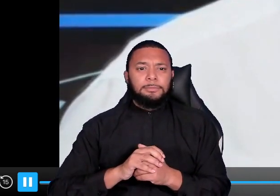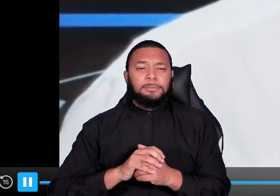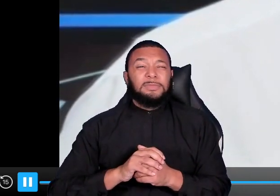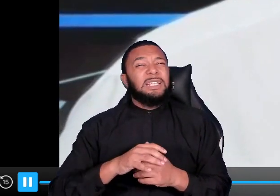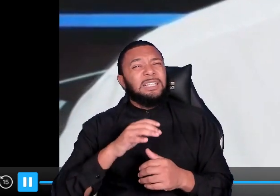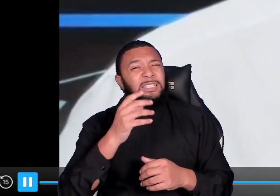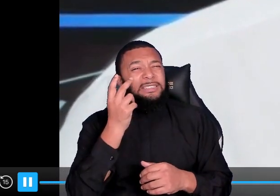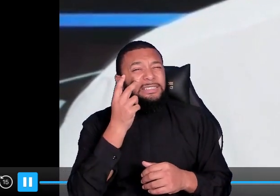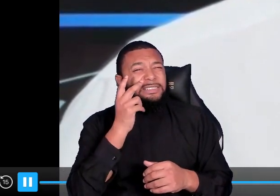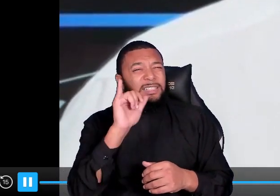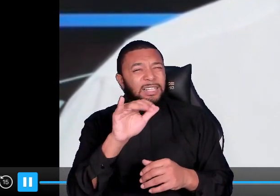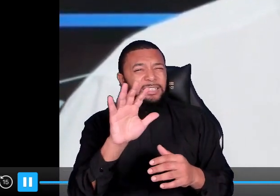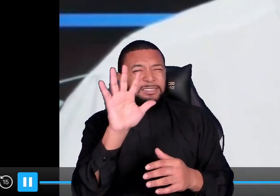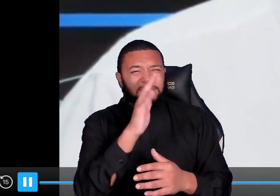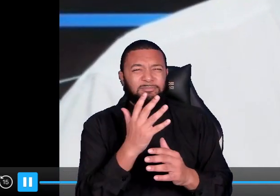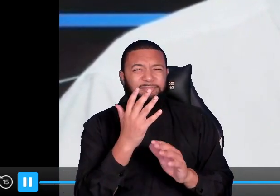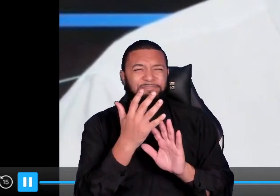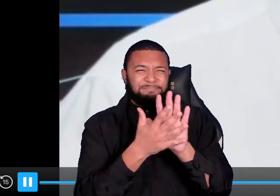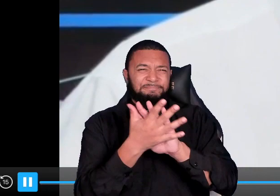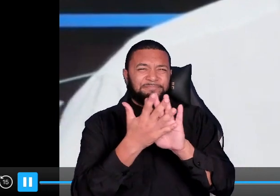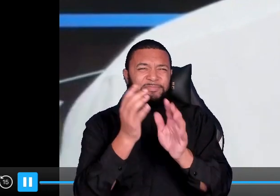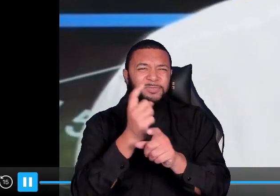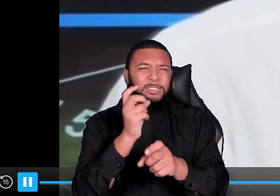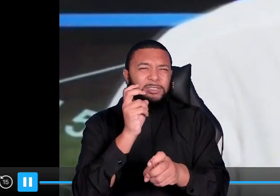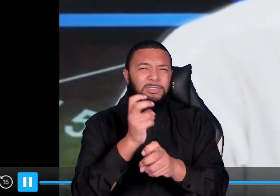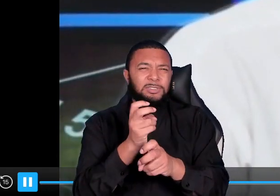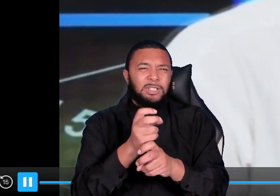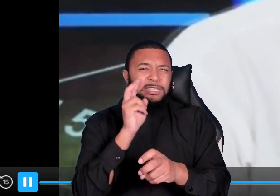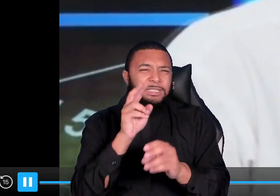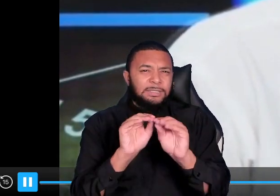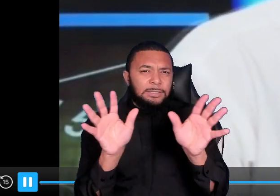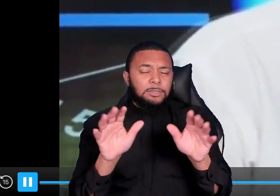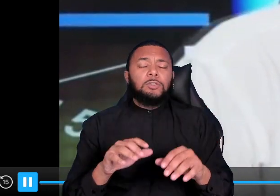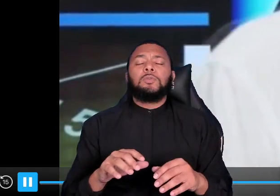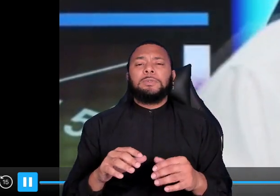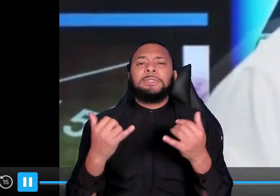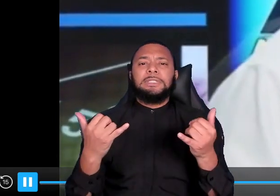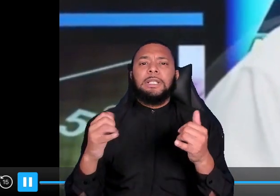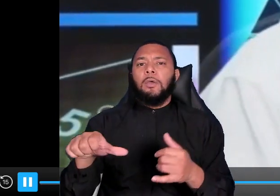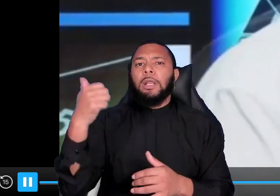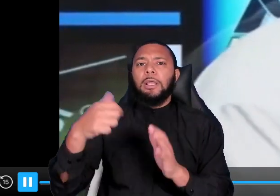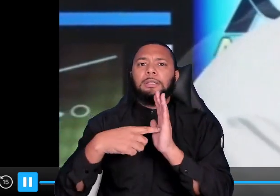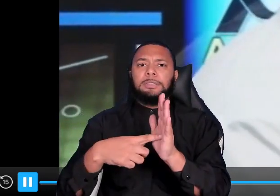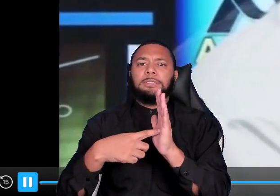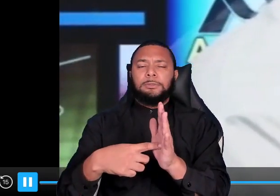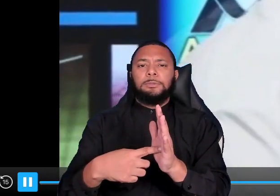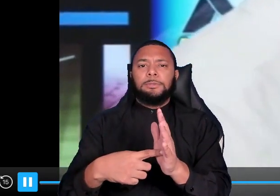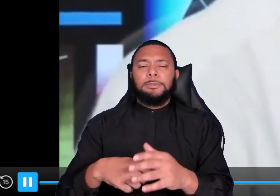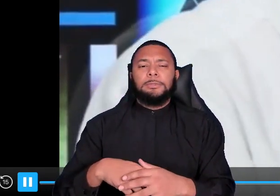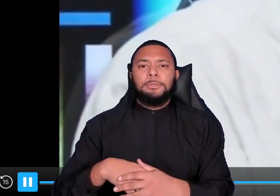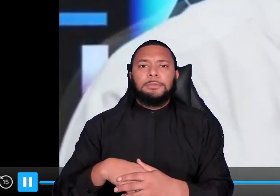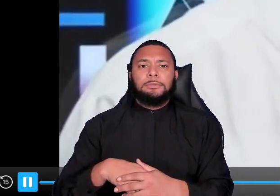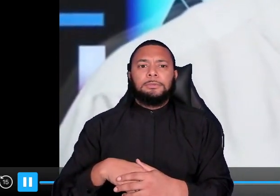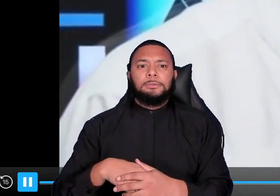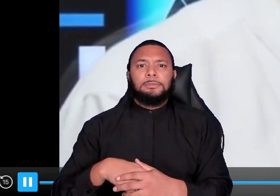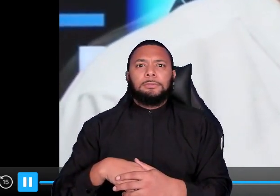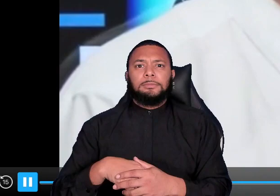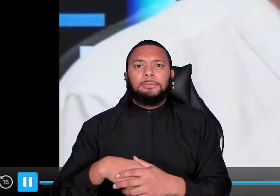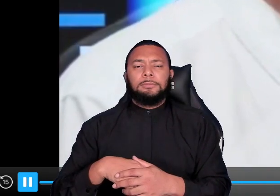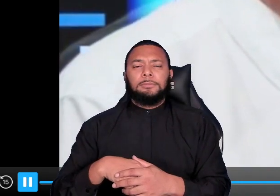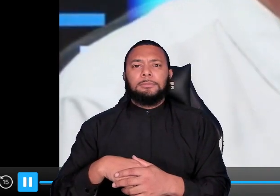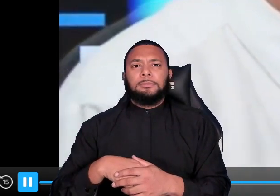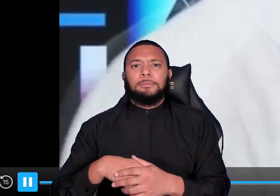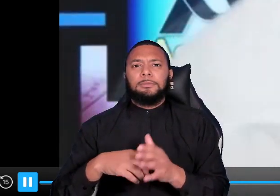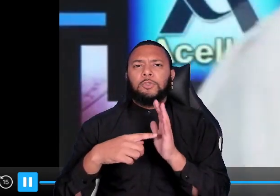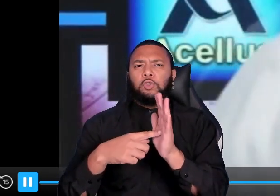gets a little bit crowded, so I would like to do another example and give you a way that you can not have such a messy